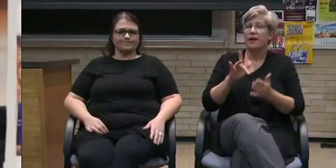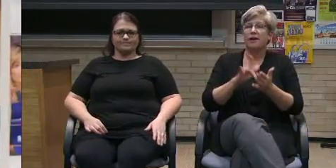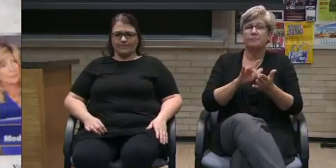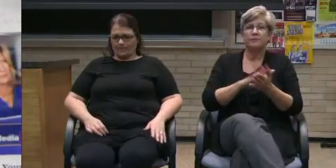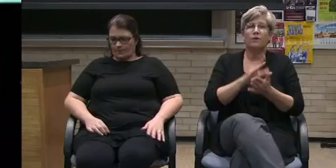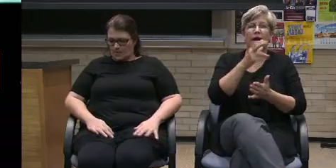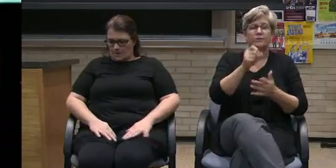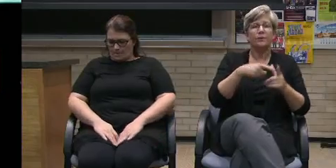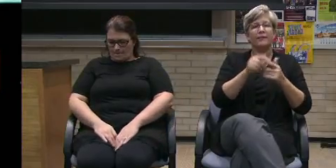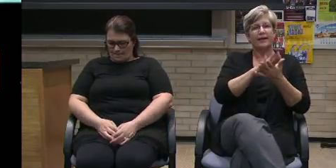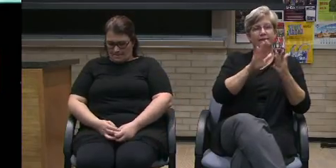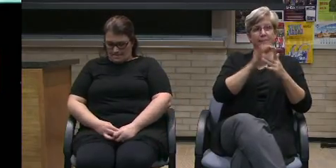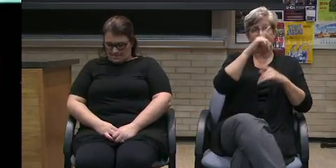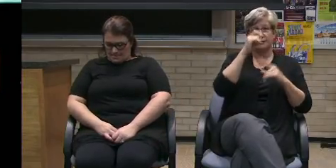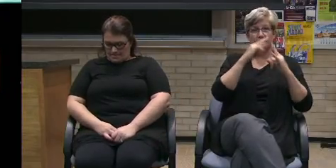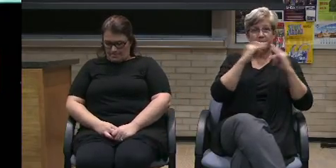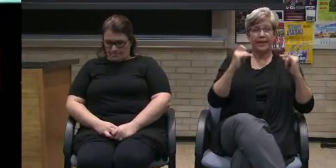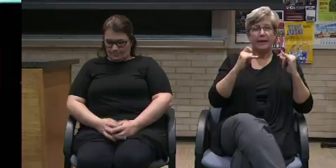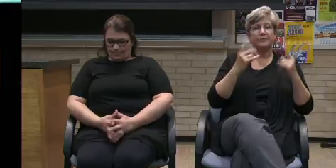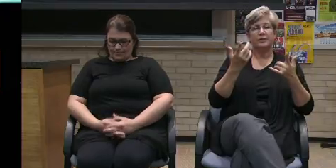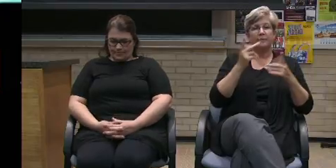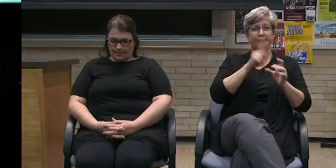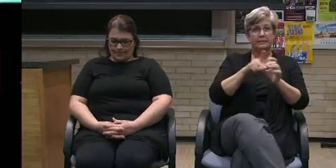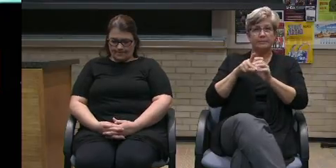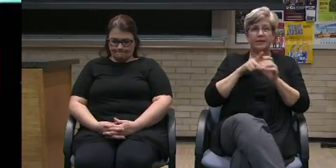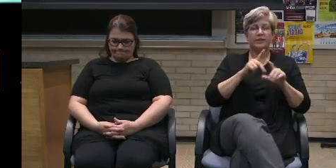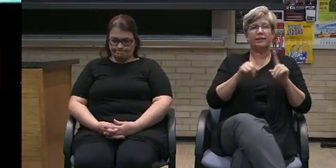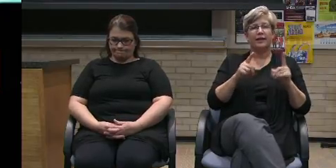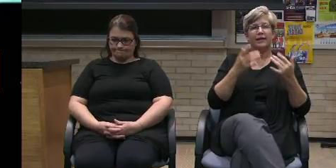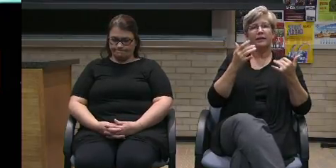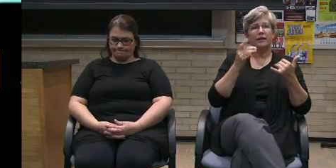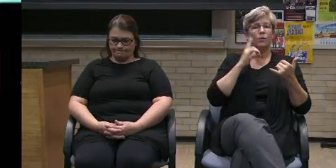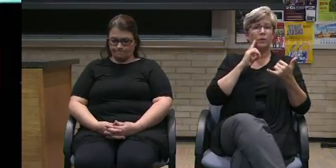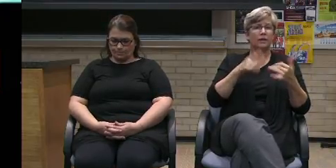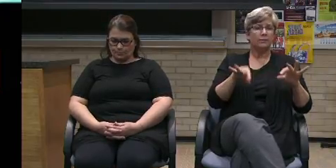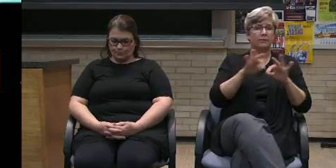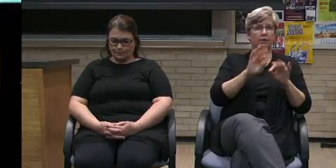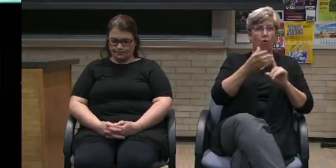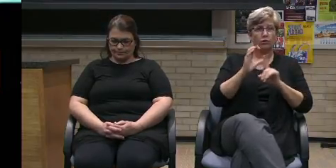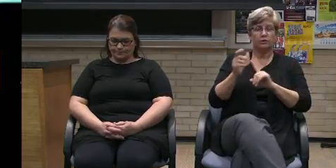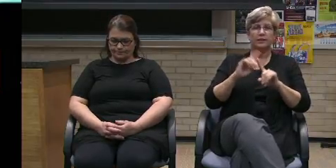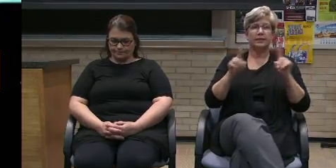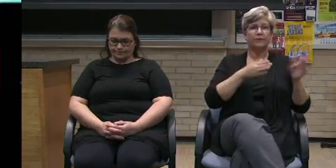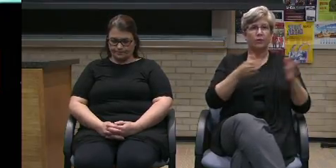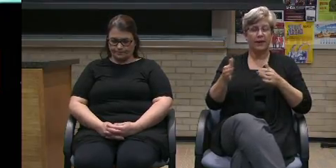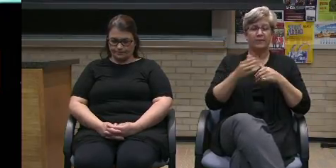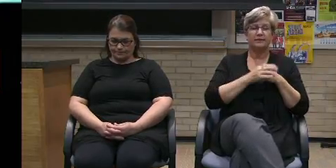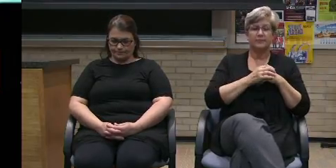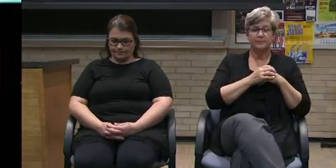summer camps, reach and participation. And now we can be relevant culturally in a number of different ways.